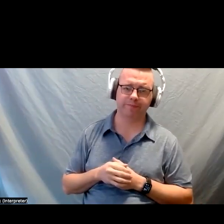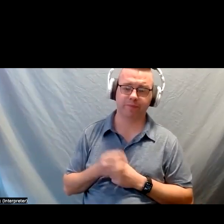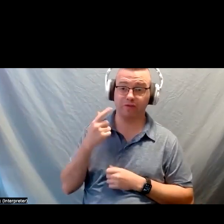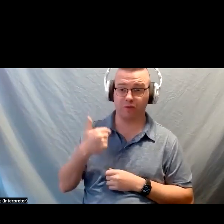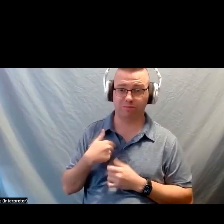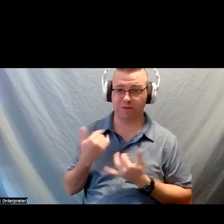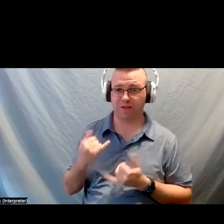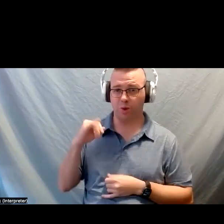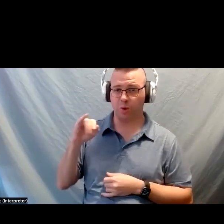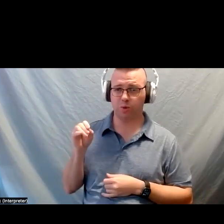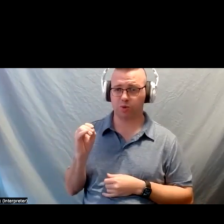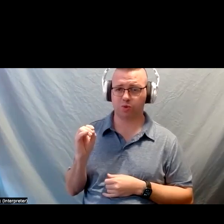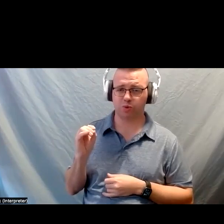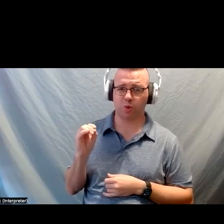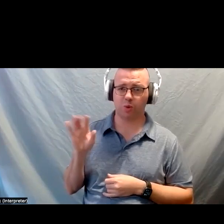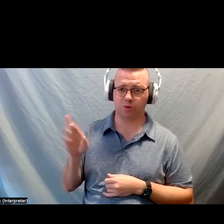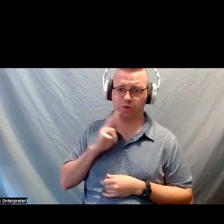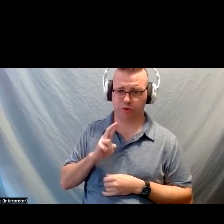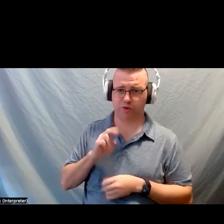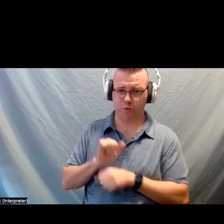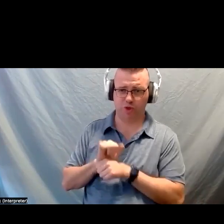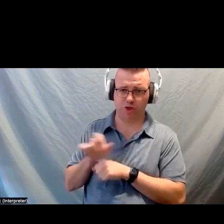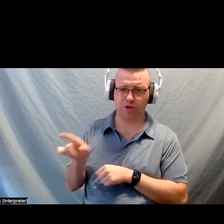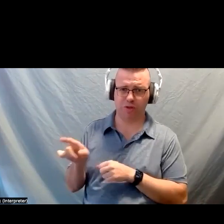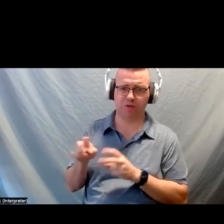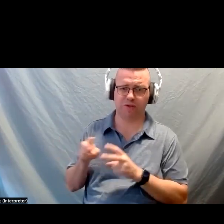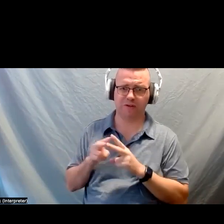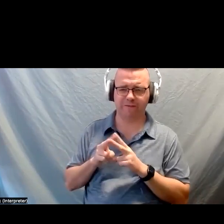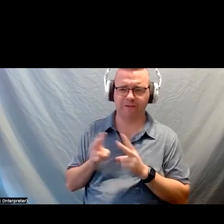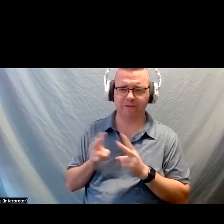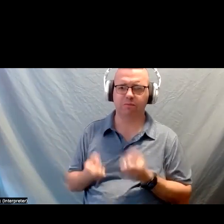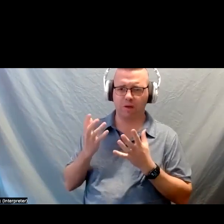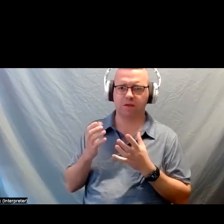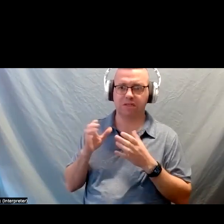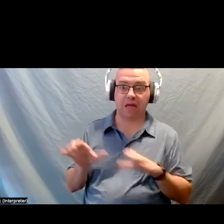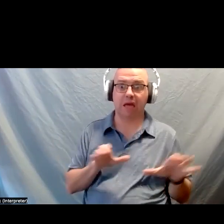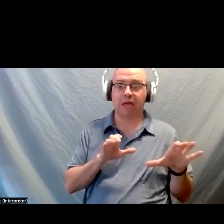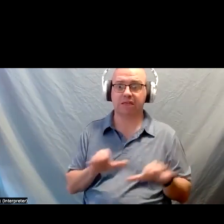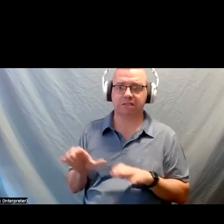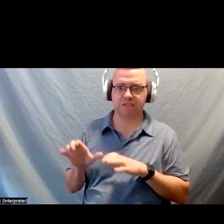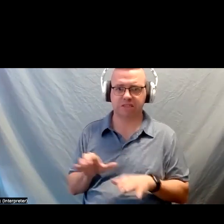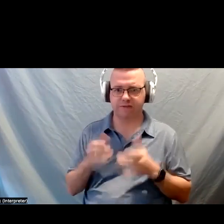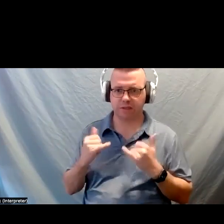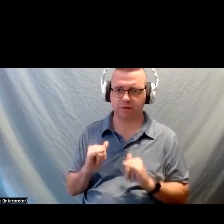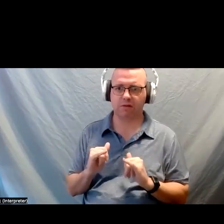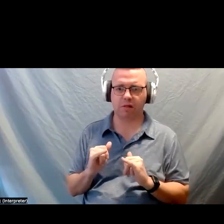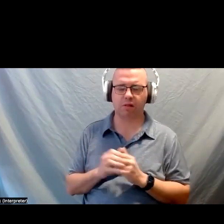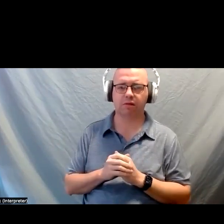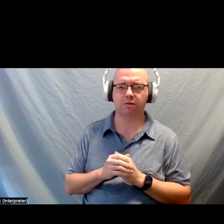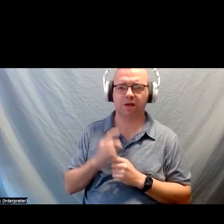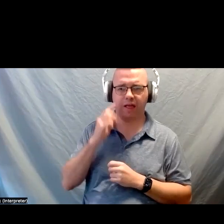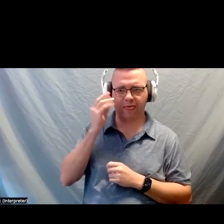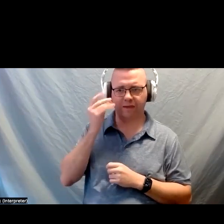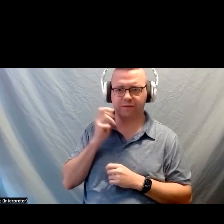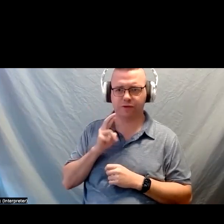For me, Jo's project, her work, is very much active still. I think of